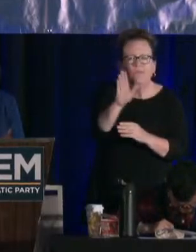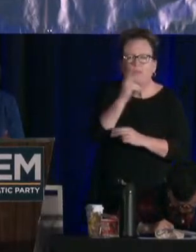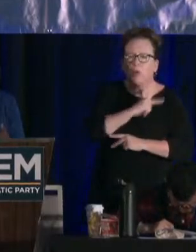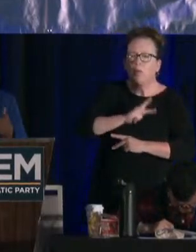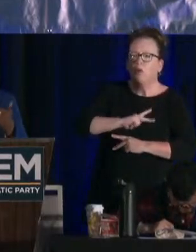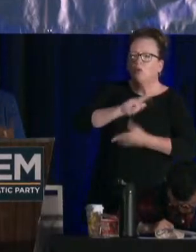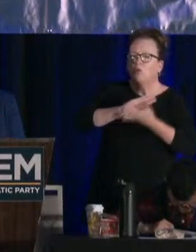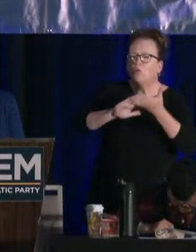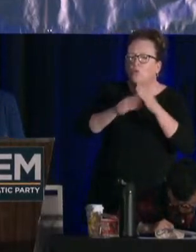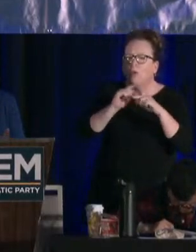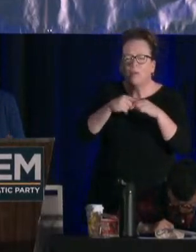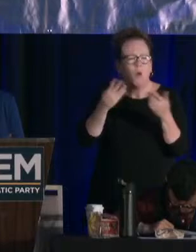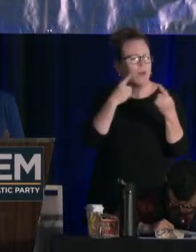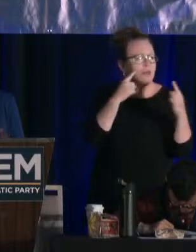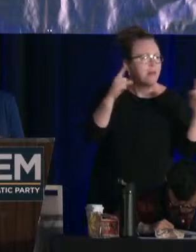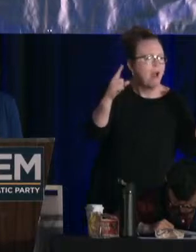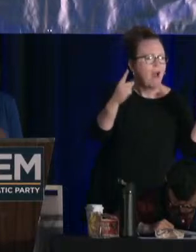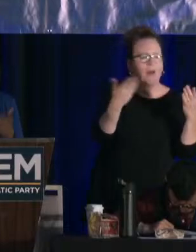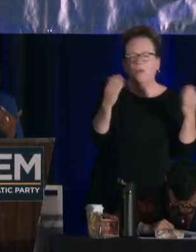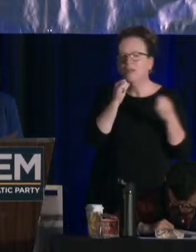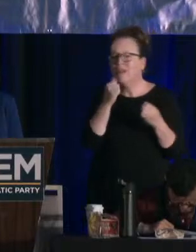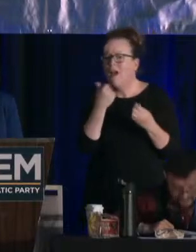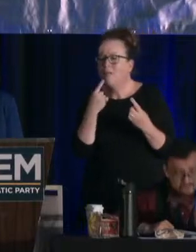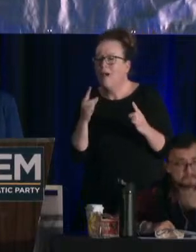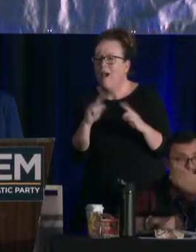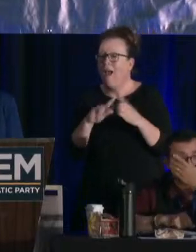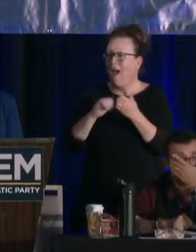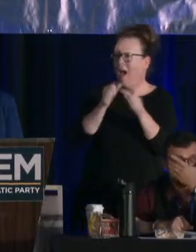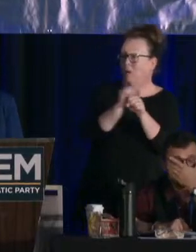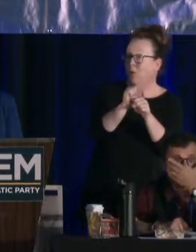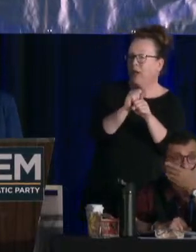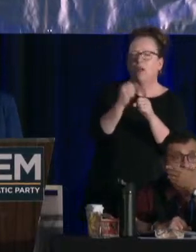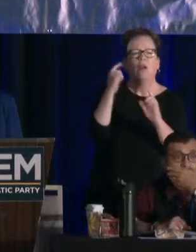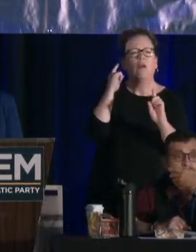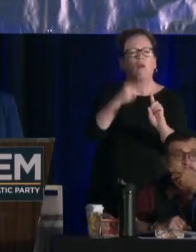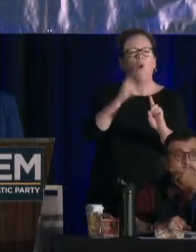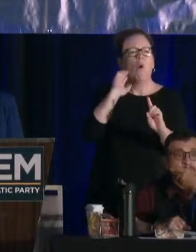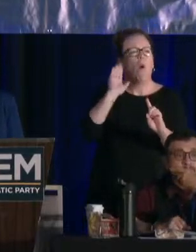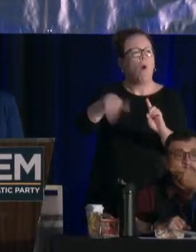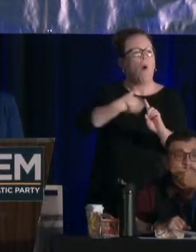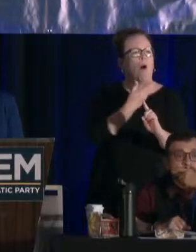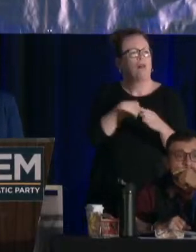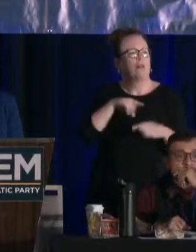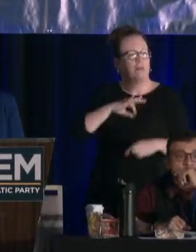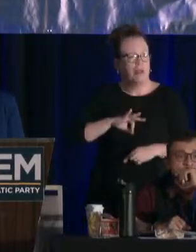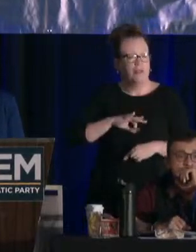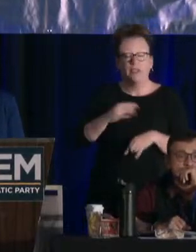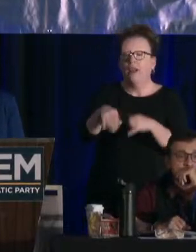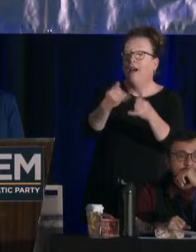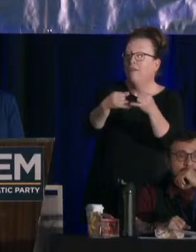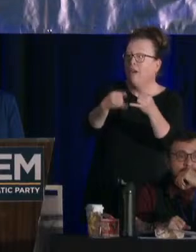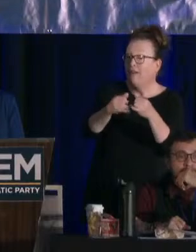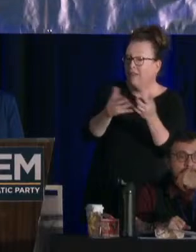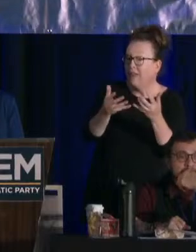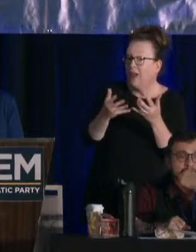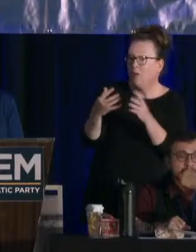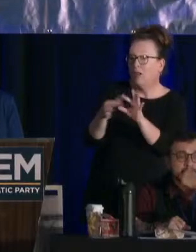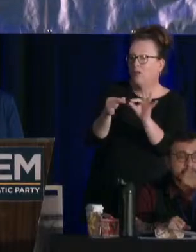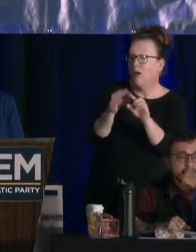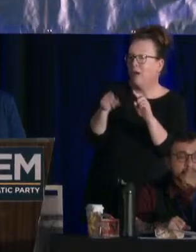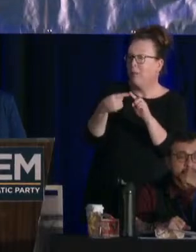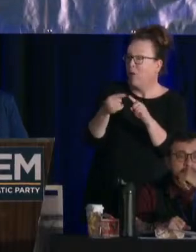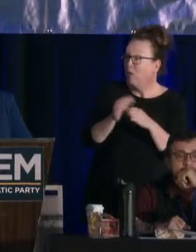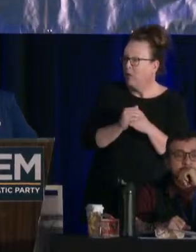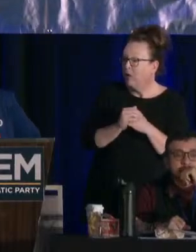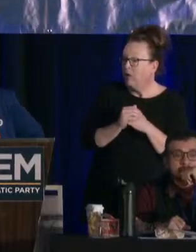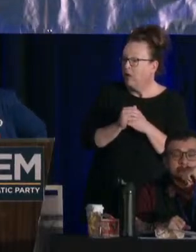to know what's working, how it's working, so that we can all benefit from that. Finally, I want to talk about the Eric